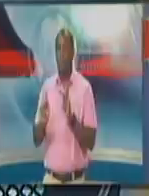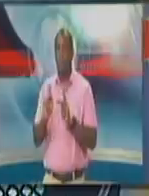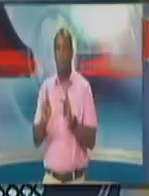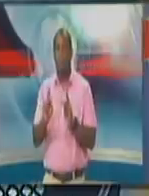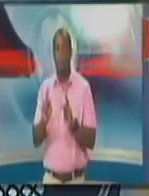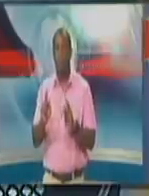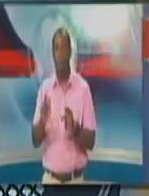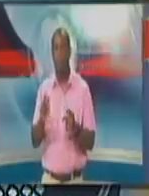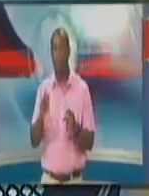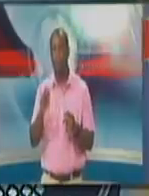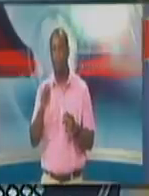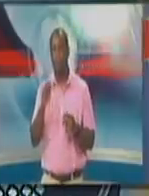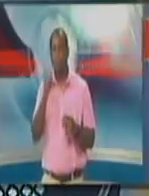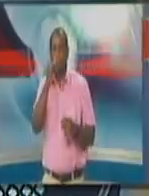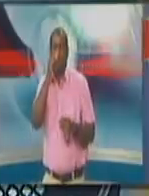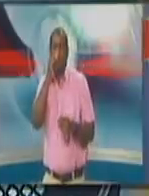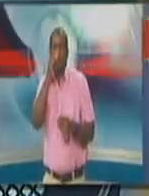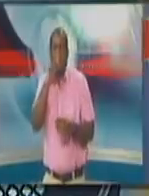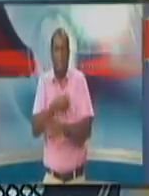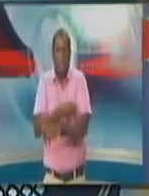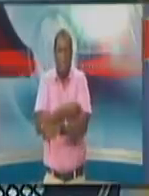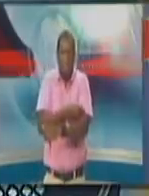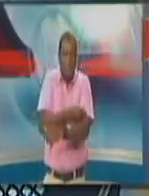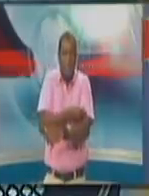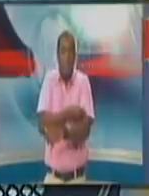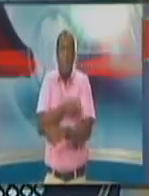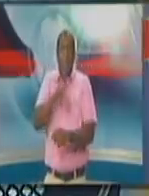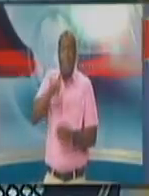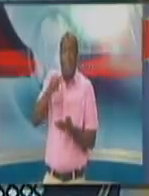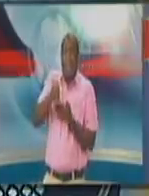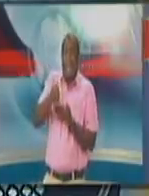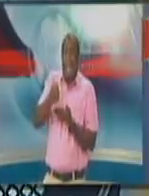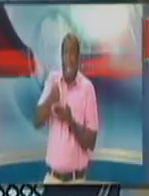distancing. So, and people who are stable and don't need to come